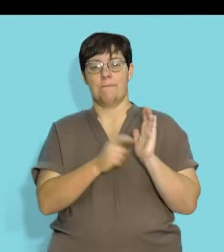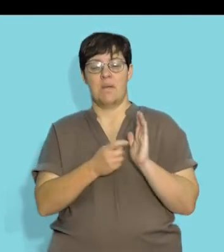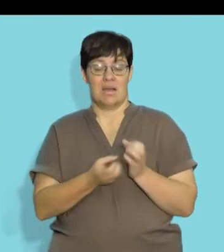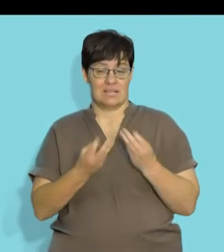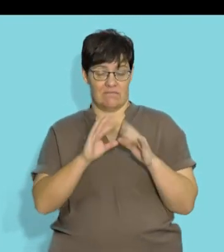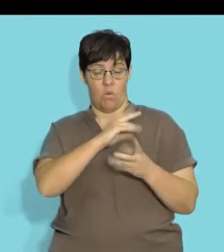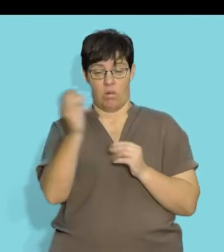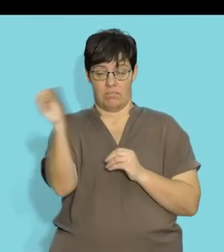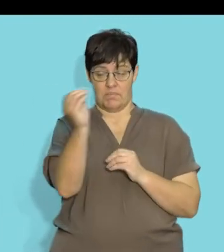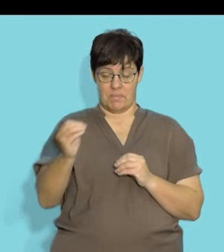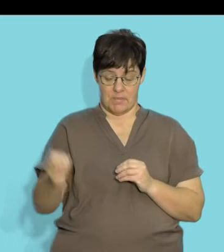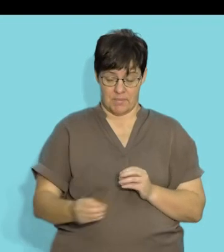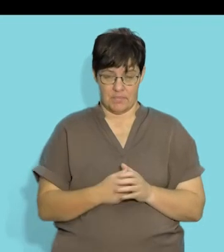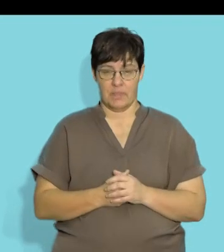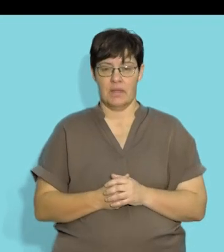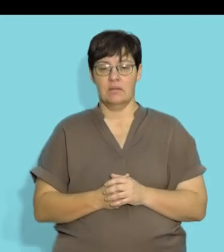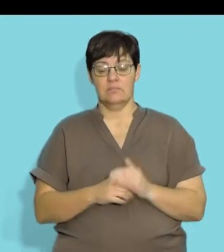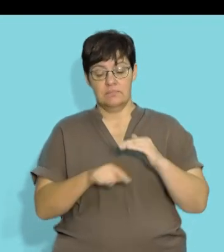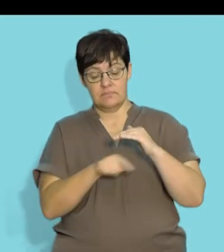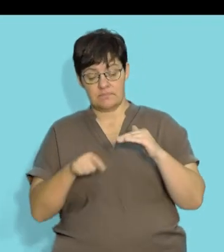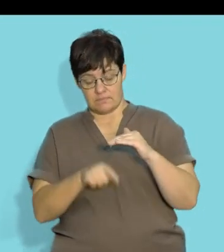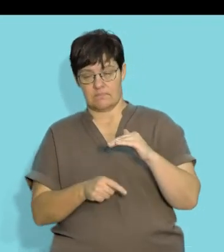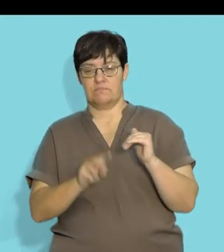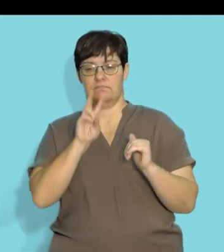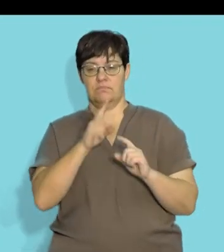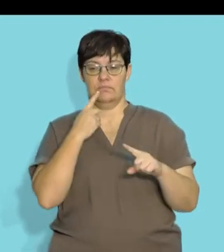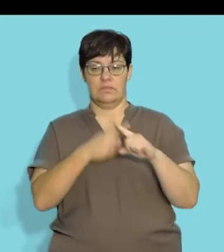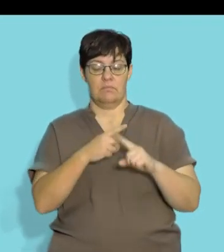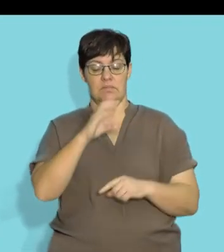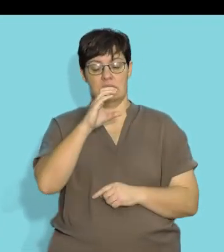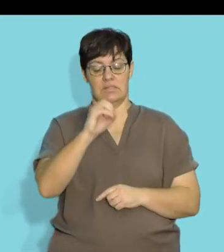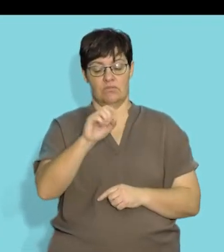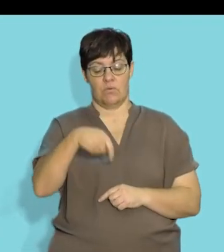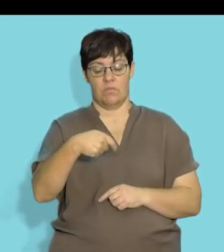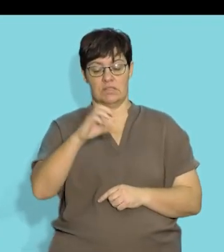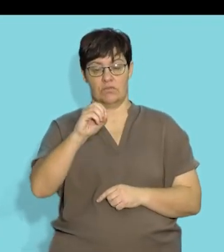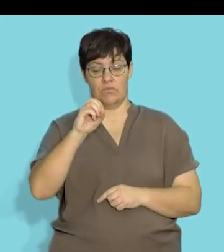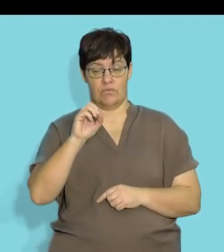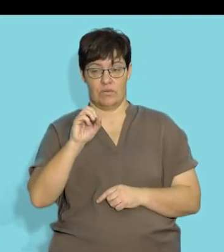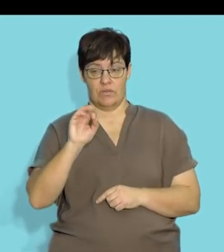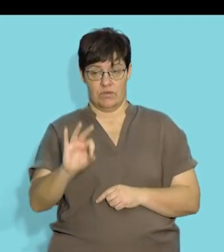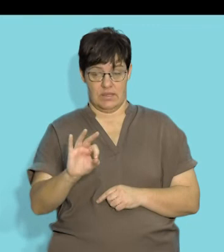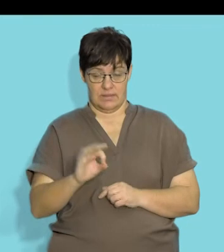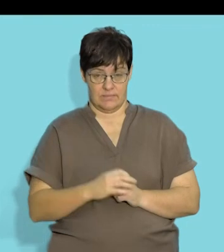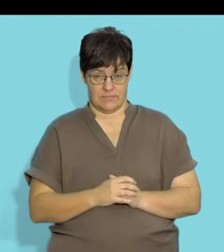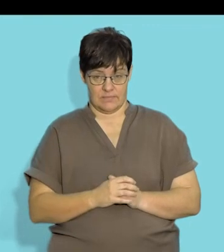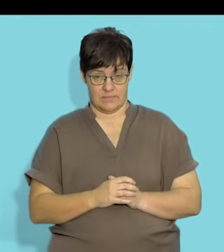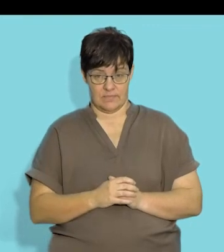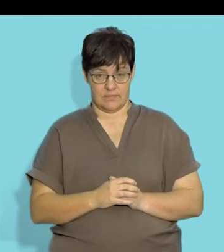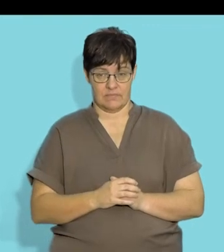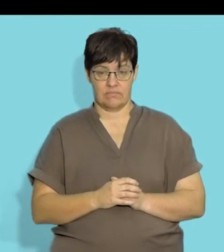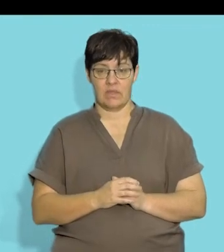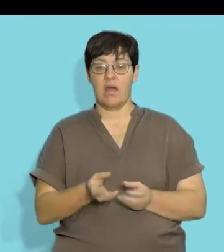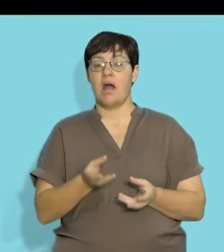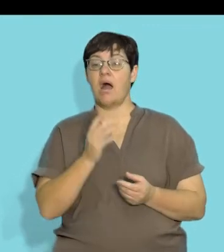given for substitution. Then at the denominator, we've got 2 multiplied by 0.03, right? Okay,